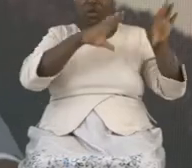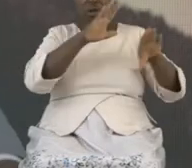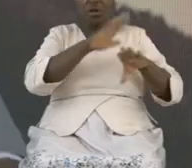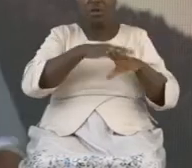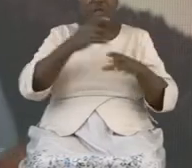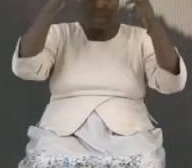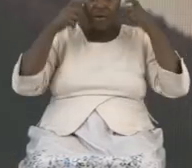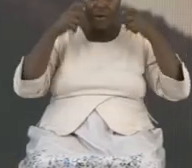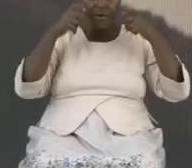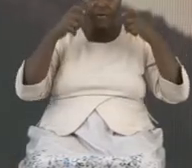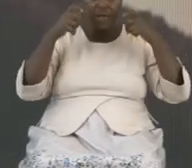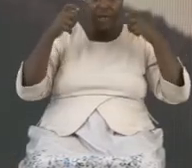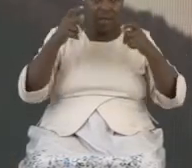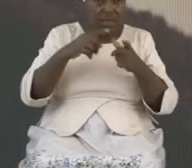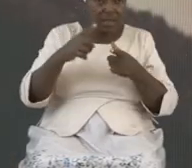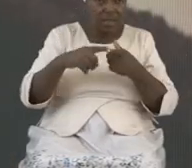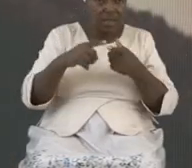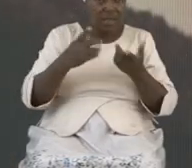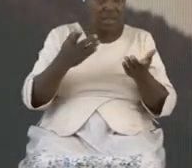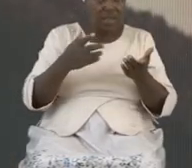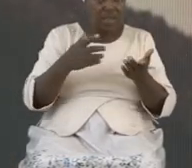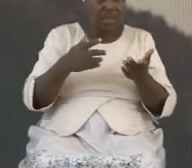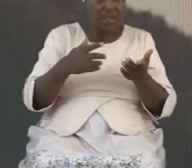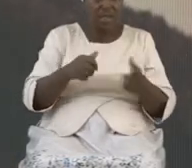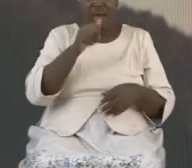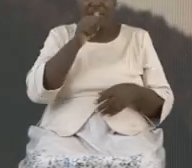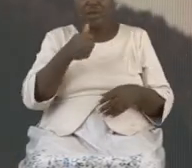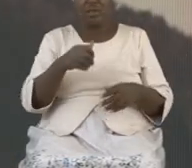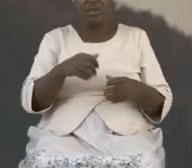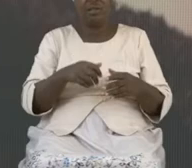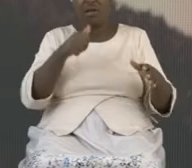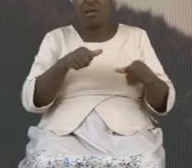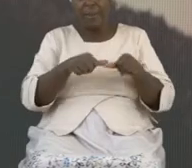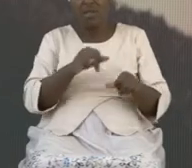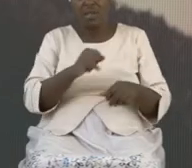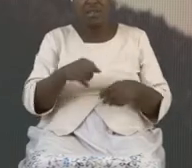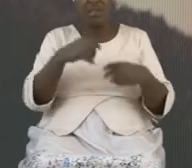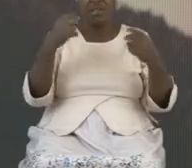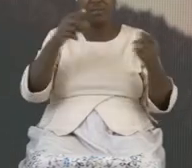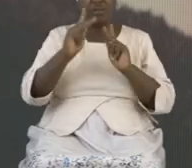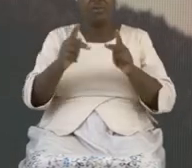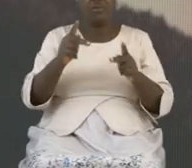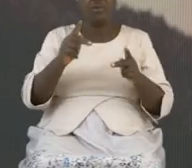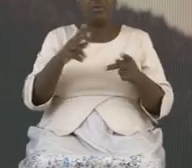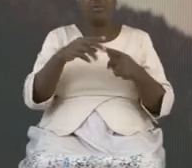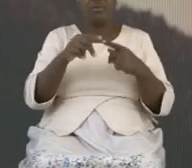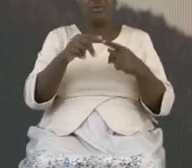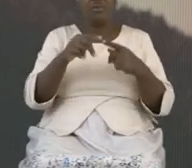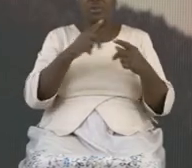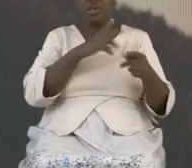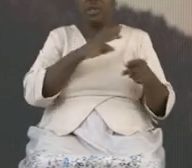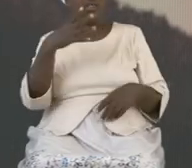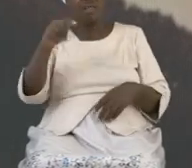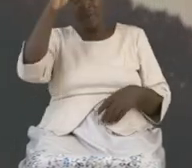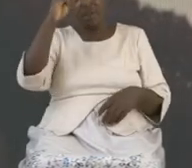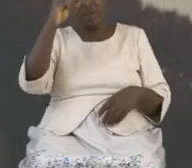And Pilate says unto them, behold the man, the sinless man,